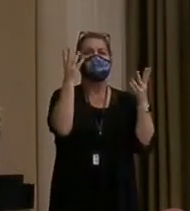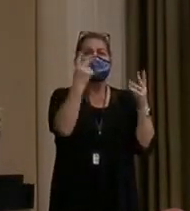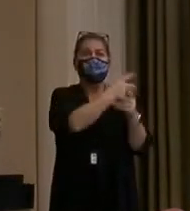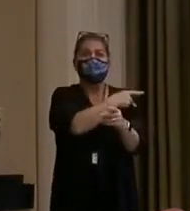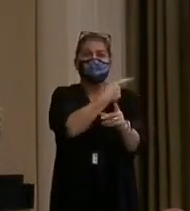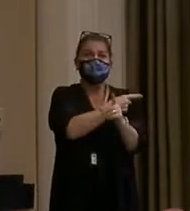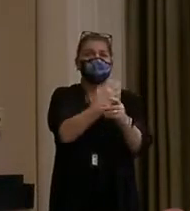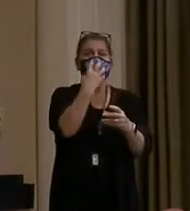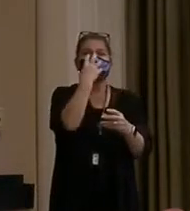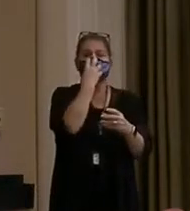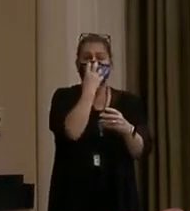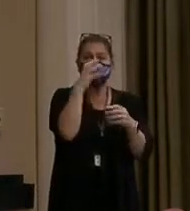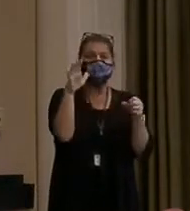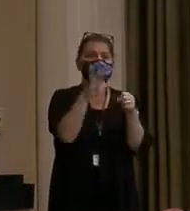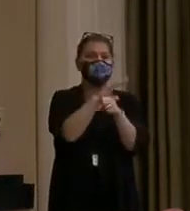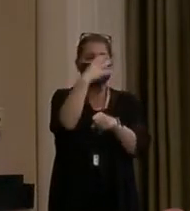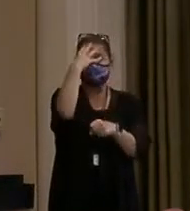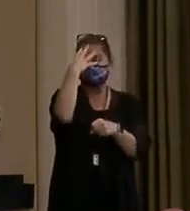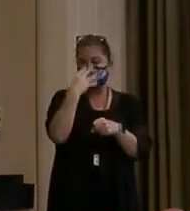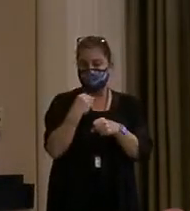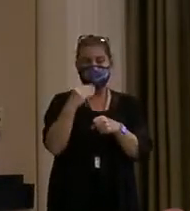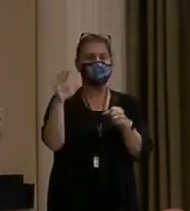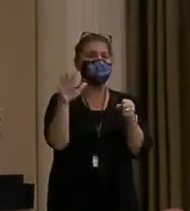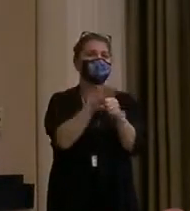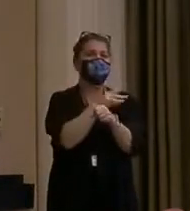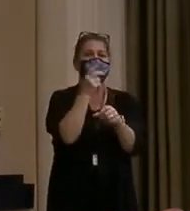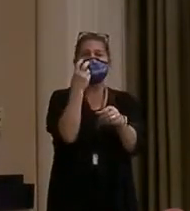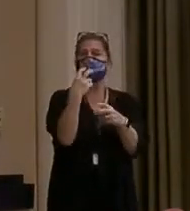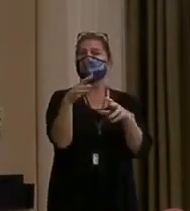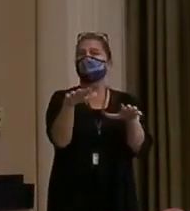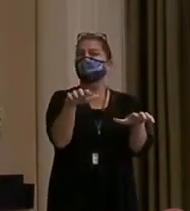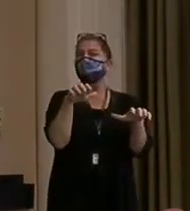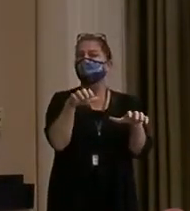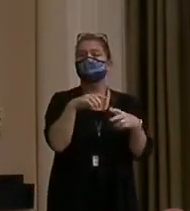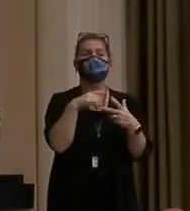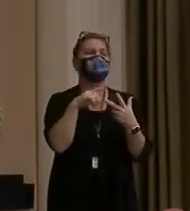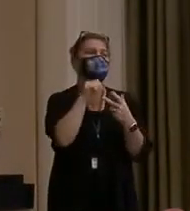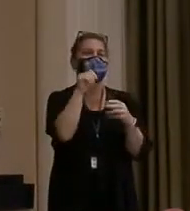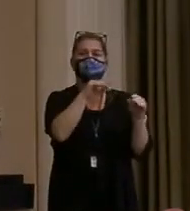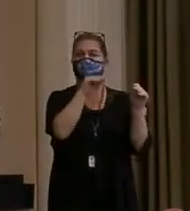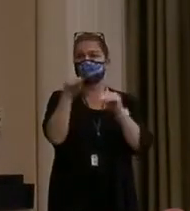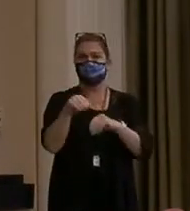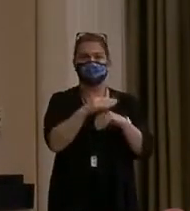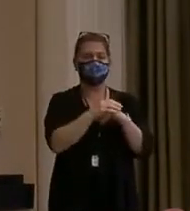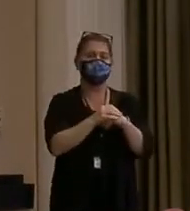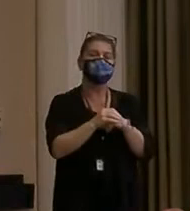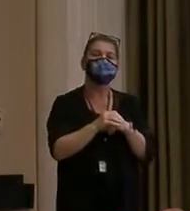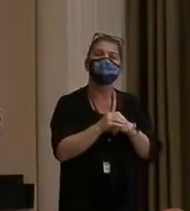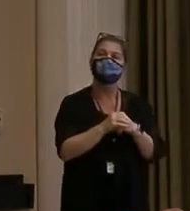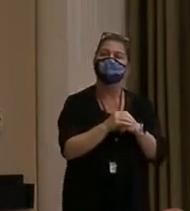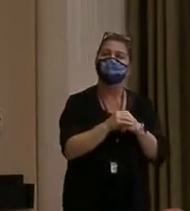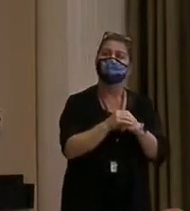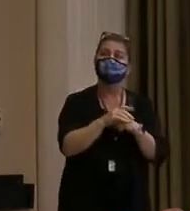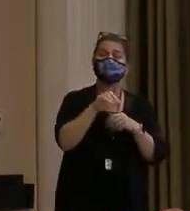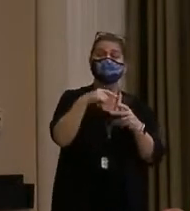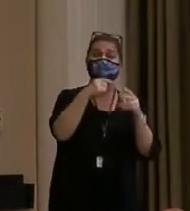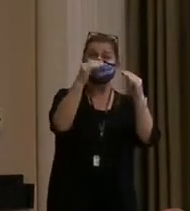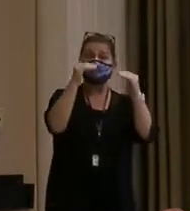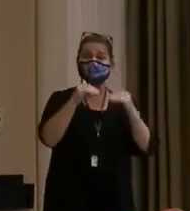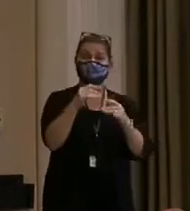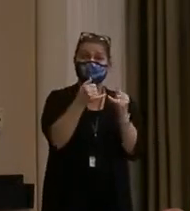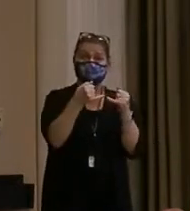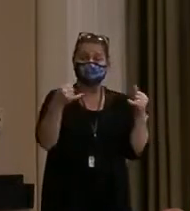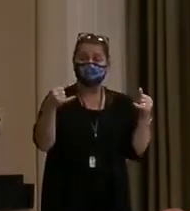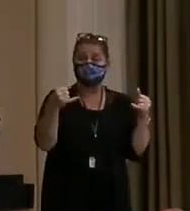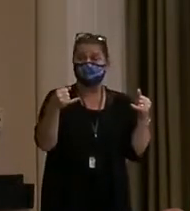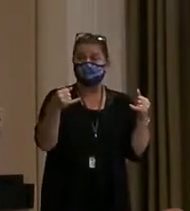ventilators, completely sedated, completely paralyzed, not moving a muscle. This next line was something